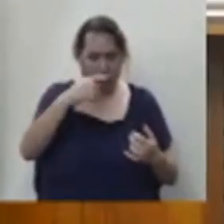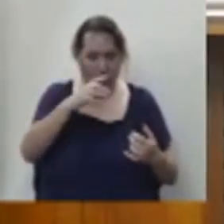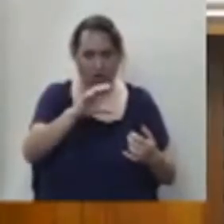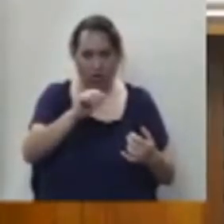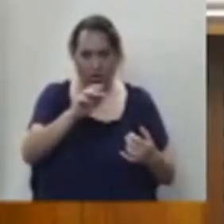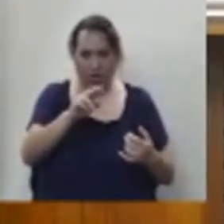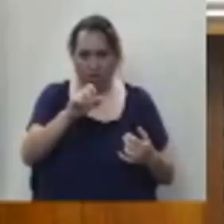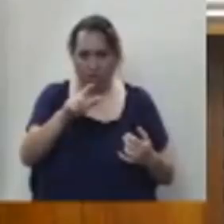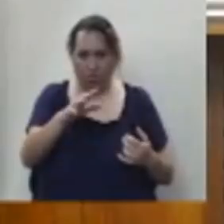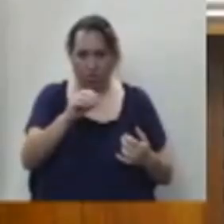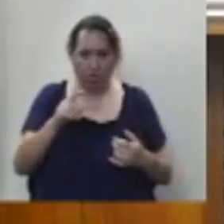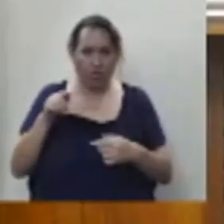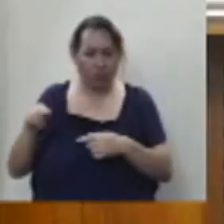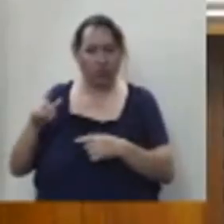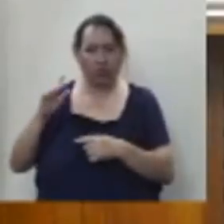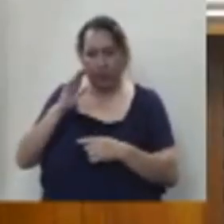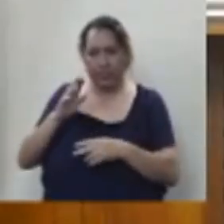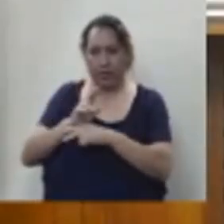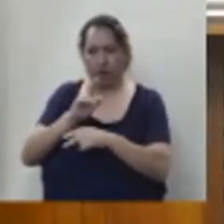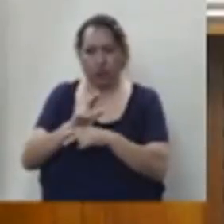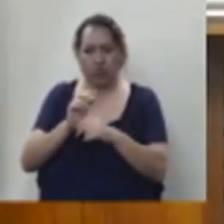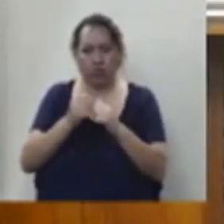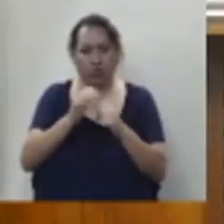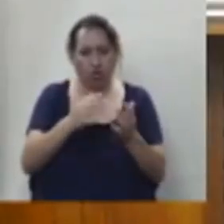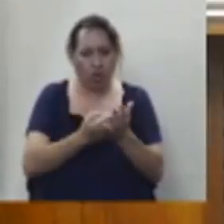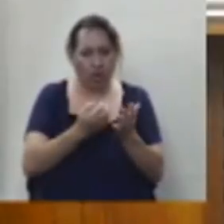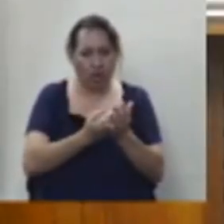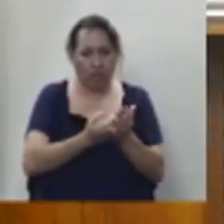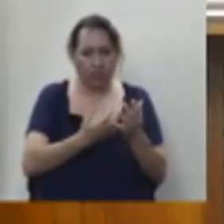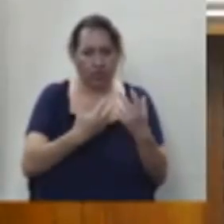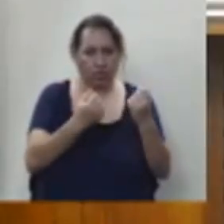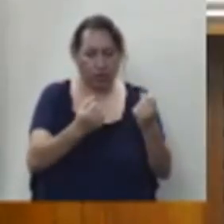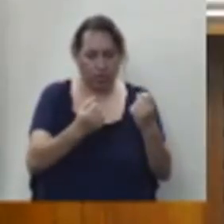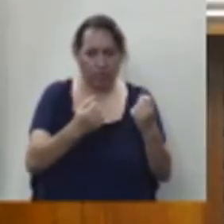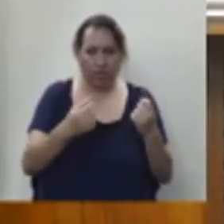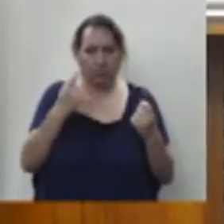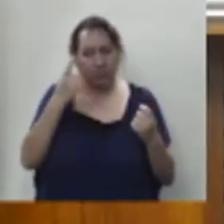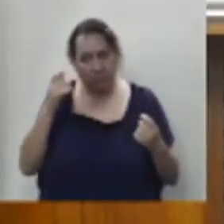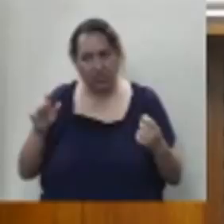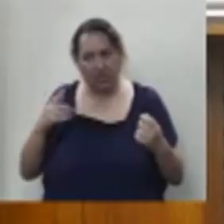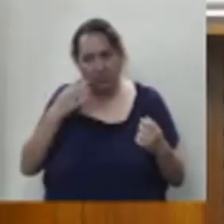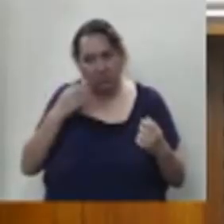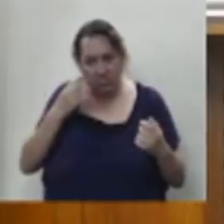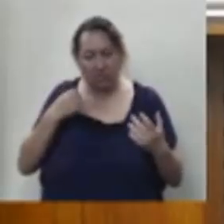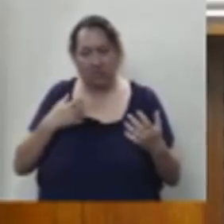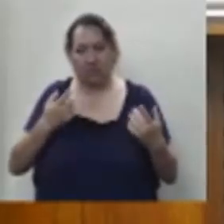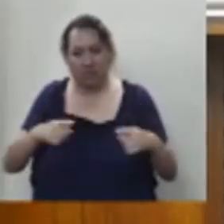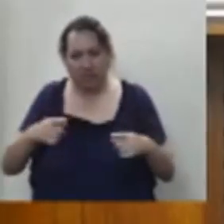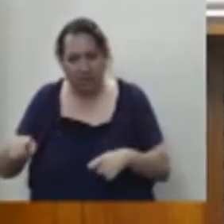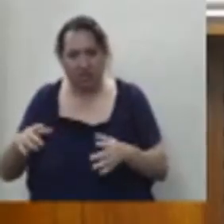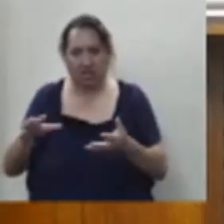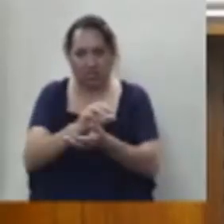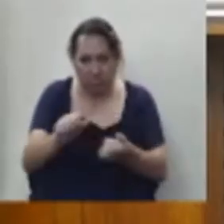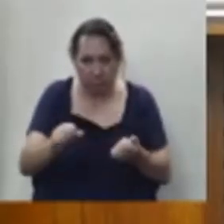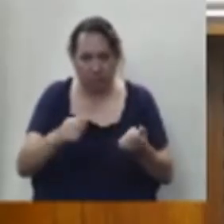assist with your economic recovery panel, as you know he has experience with disaster and crisis recovery? Yes, I